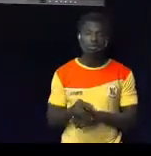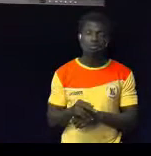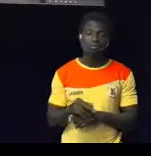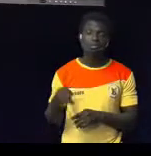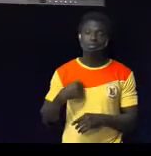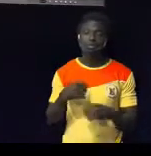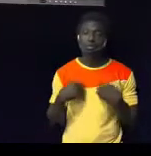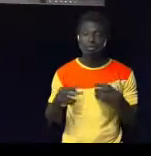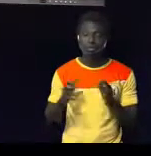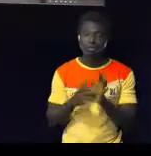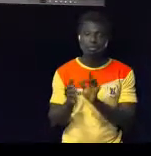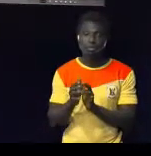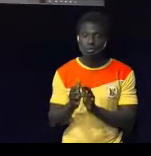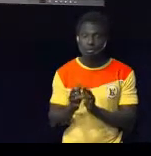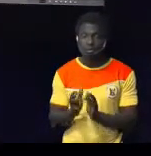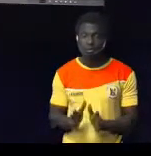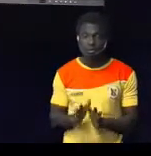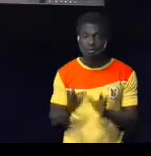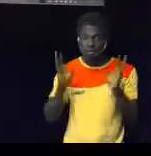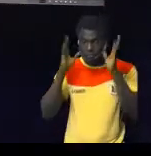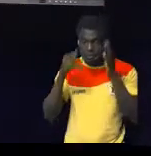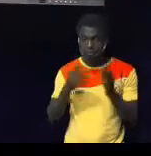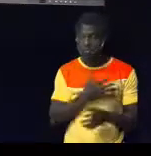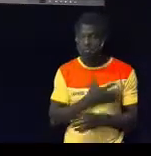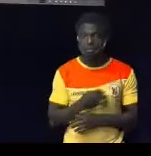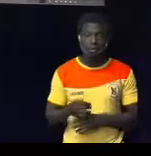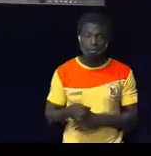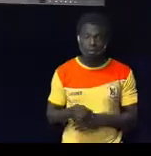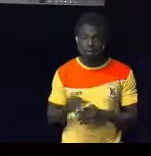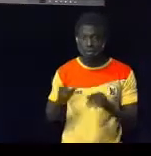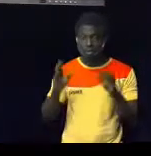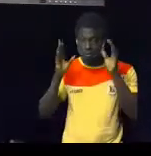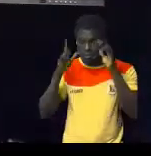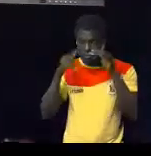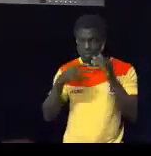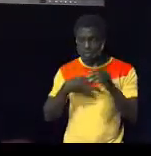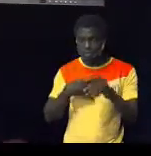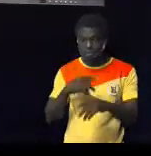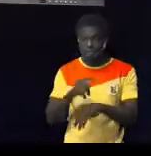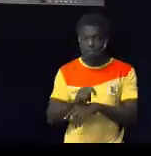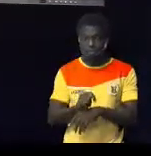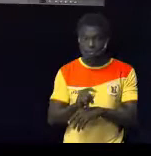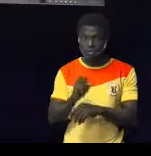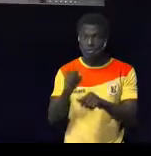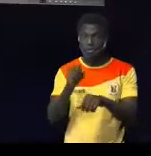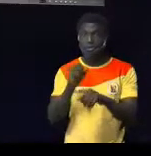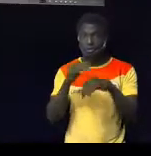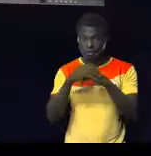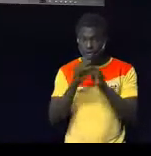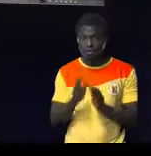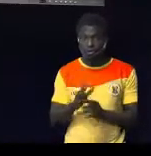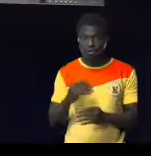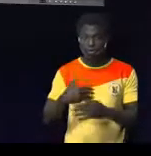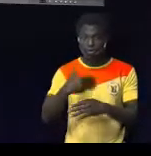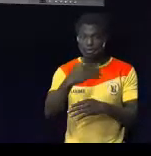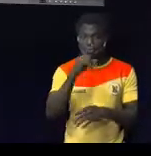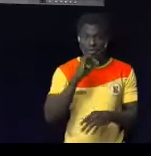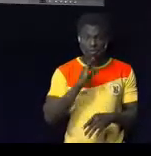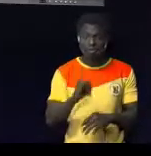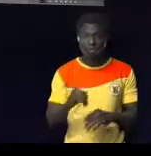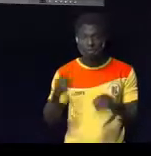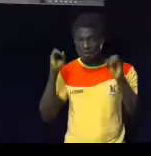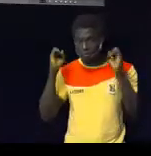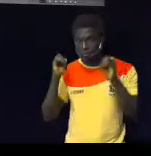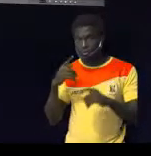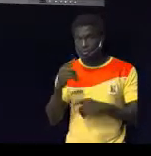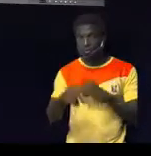the Christians, we have the Muslims, we also have the traditional worshippers. Now, the next one is education. The kind